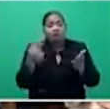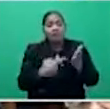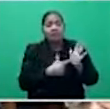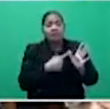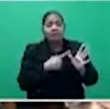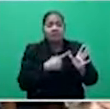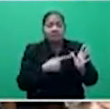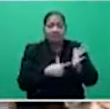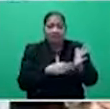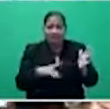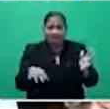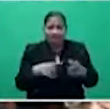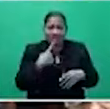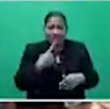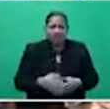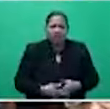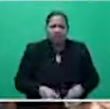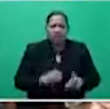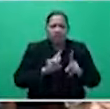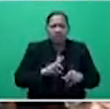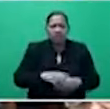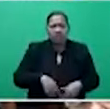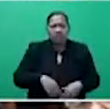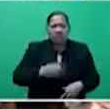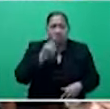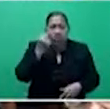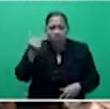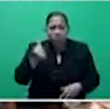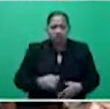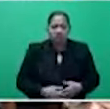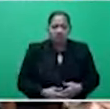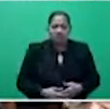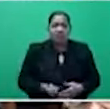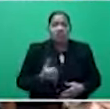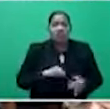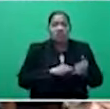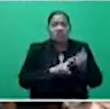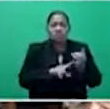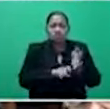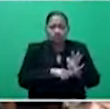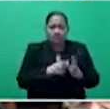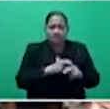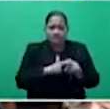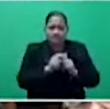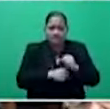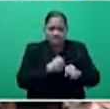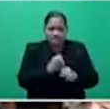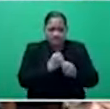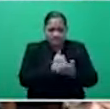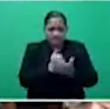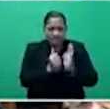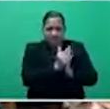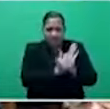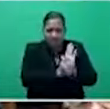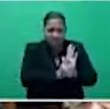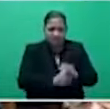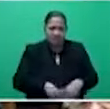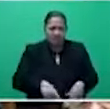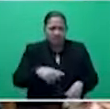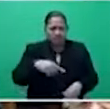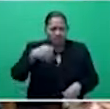oh, you're following Rambuka. He said to nationalize land, we're nationalizing. And she used the Surfing Act. What a stupid lot of nonsense. Does